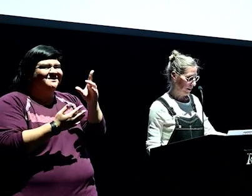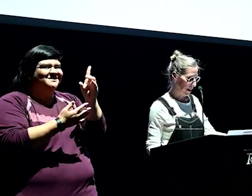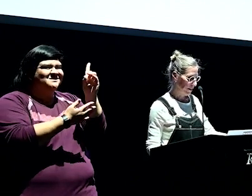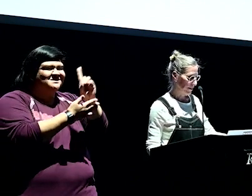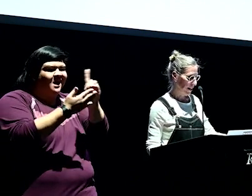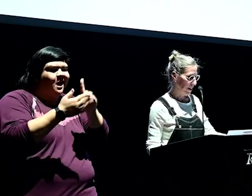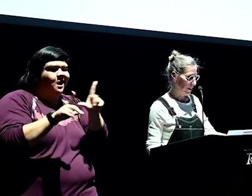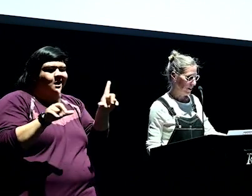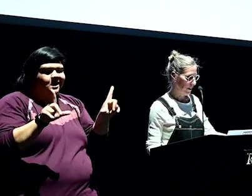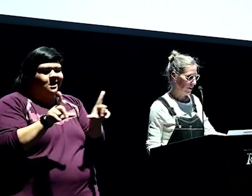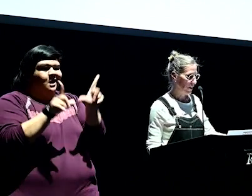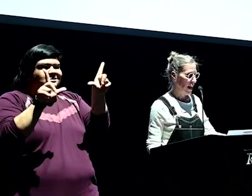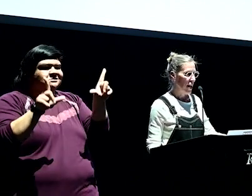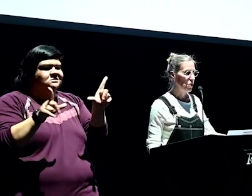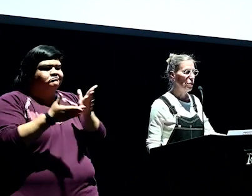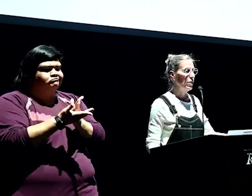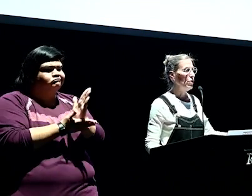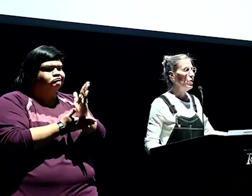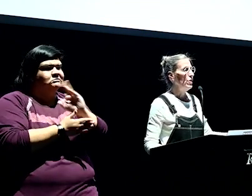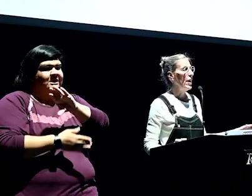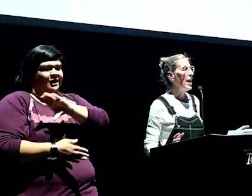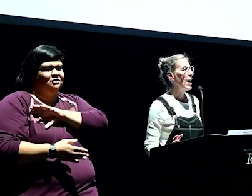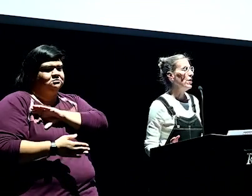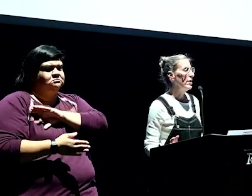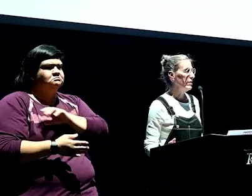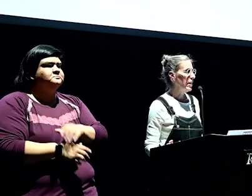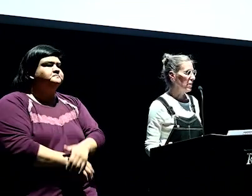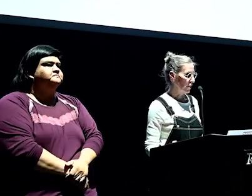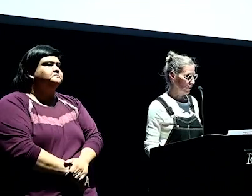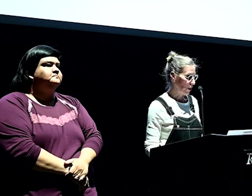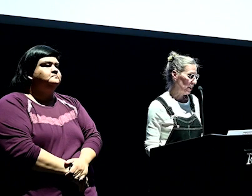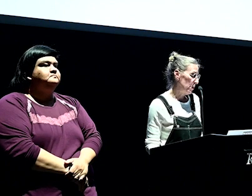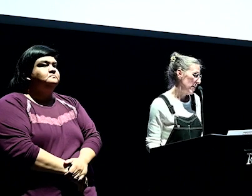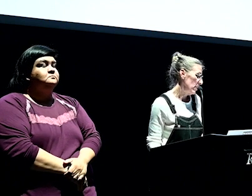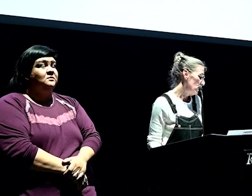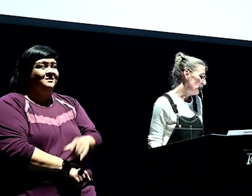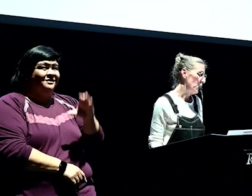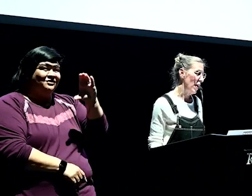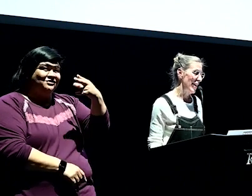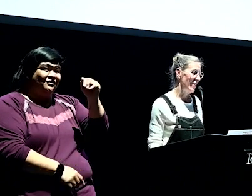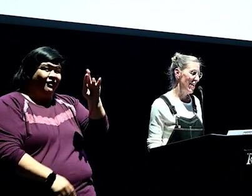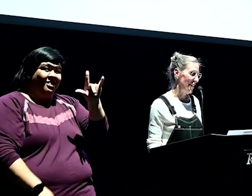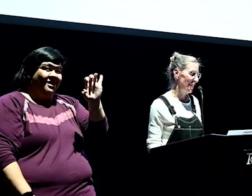properties, licensed characters, and his